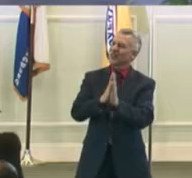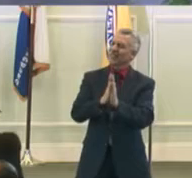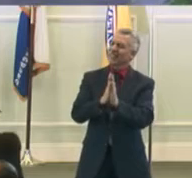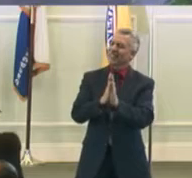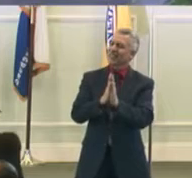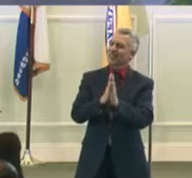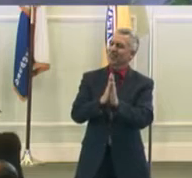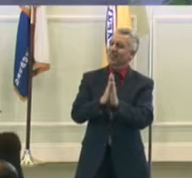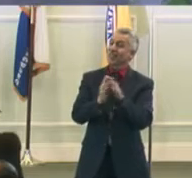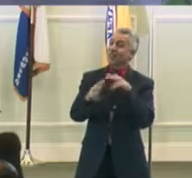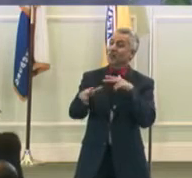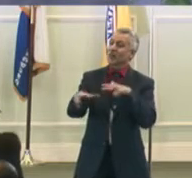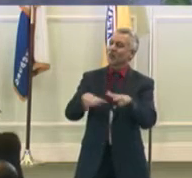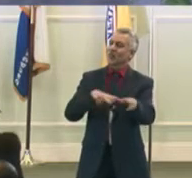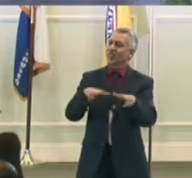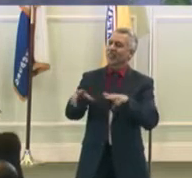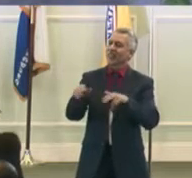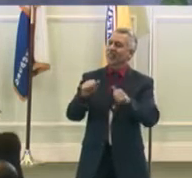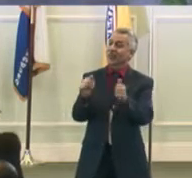He was walking with God.